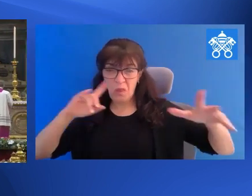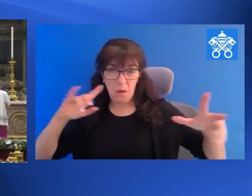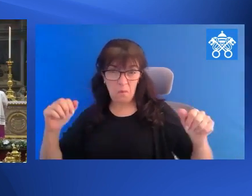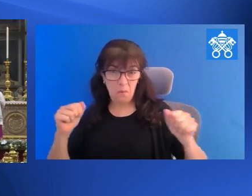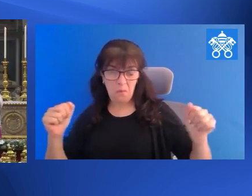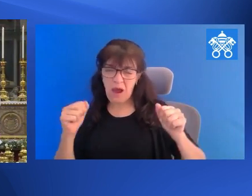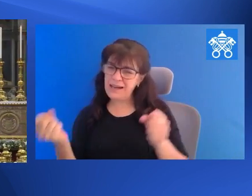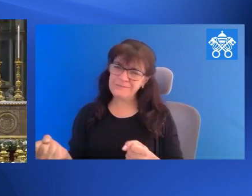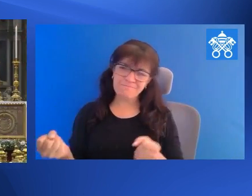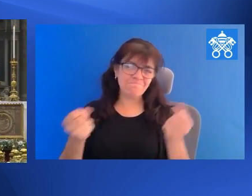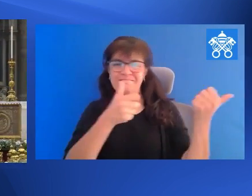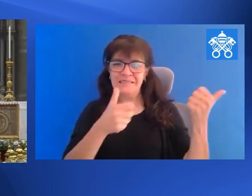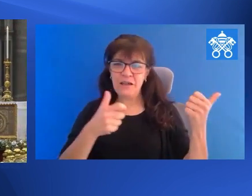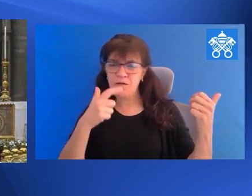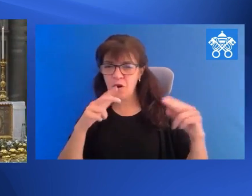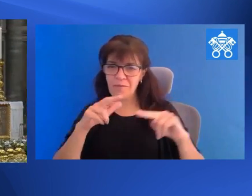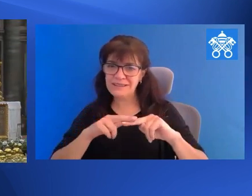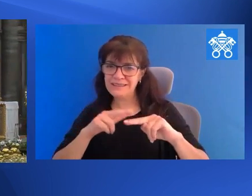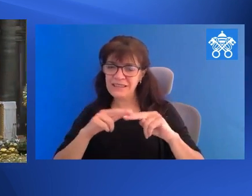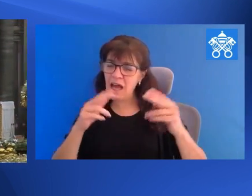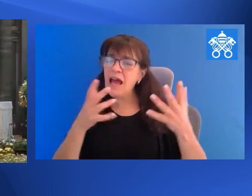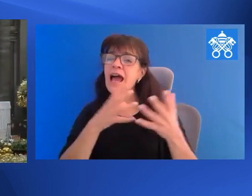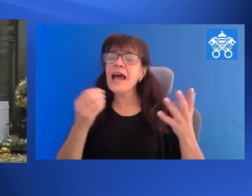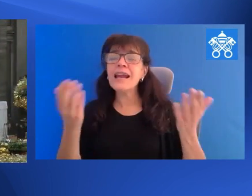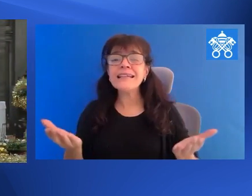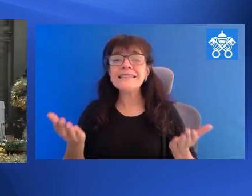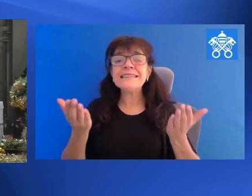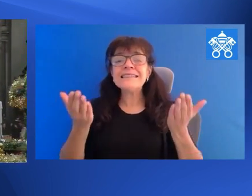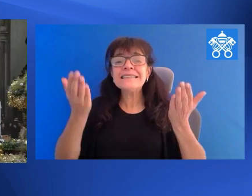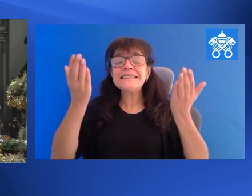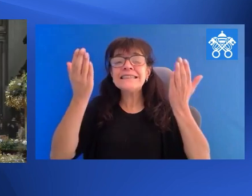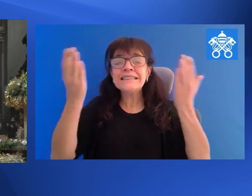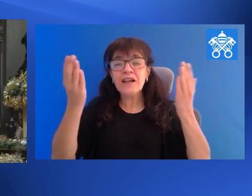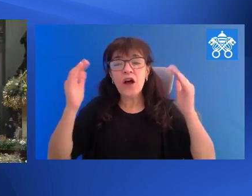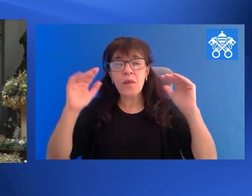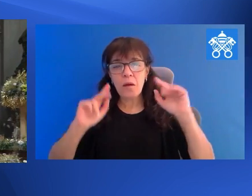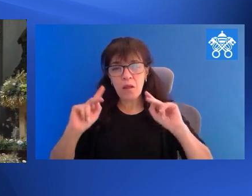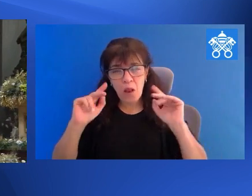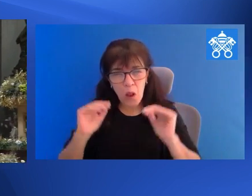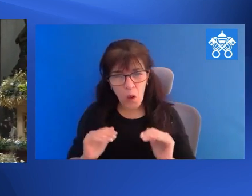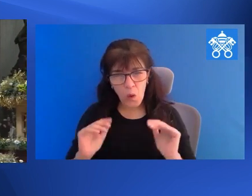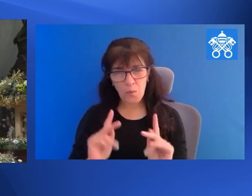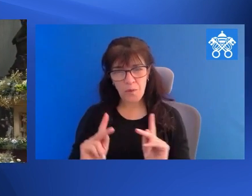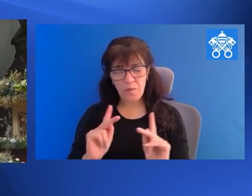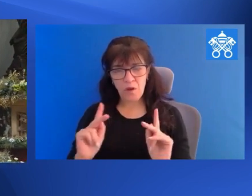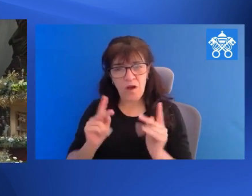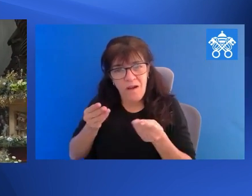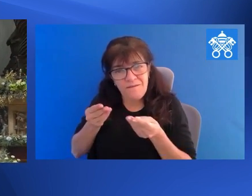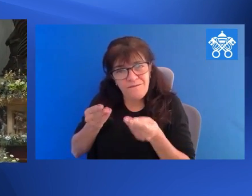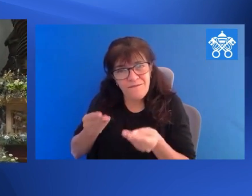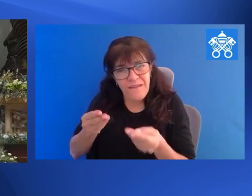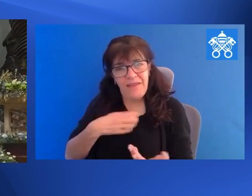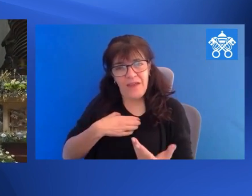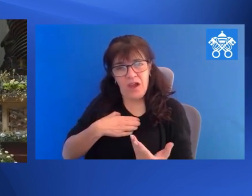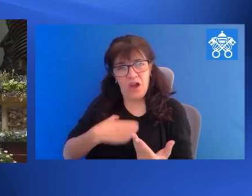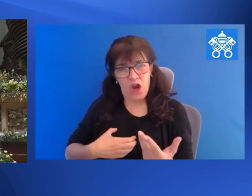mighty from their thrones and has lifted up the lowly. He has filled the hungry with good things, and the